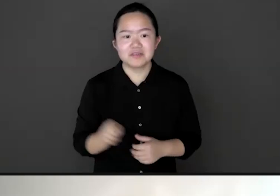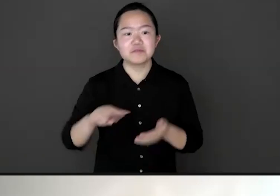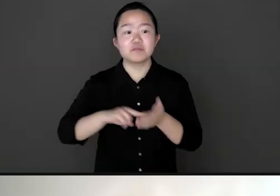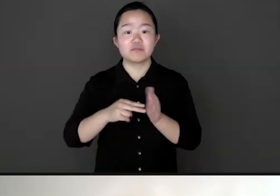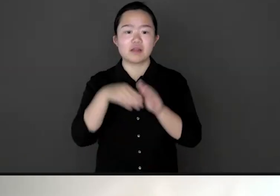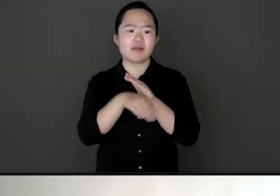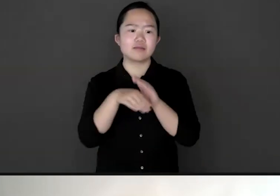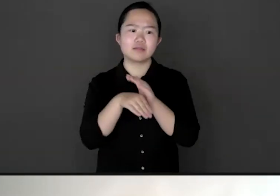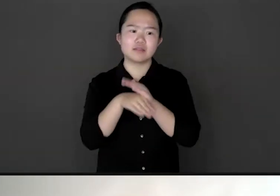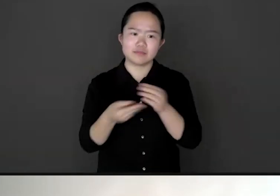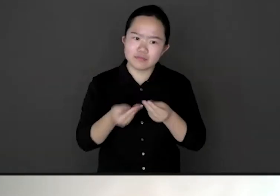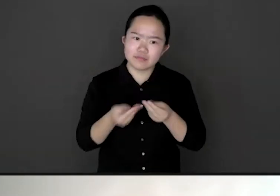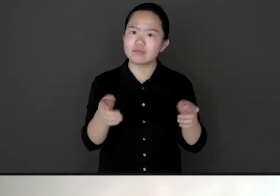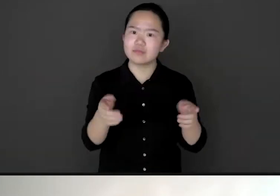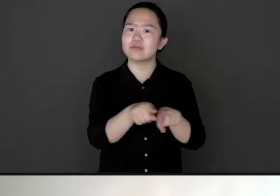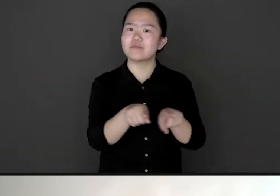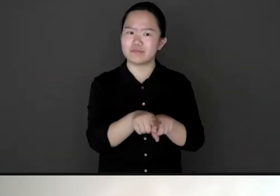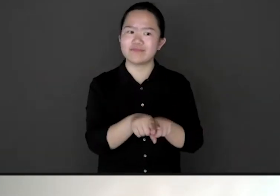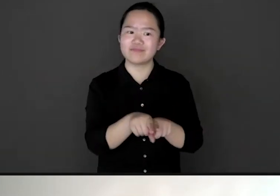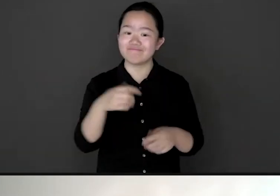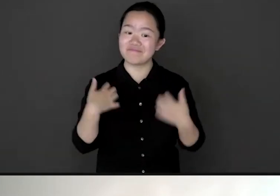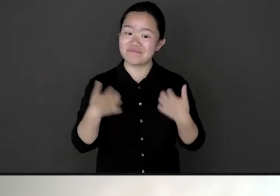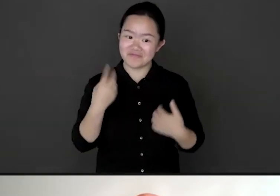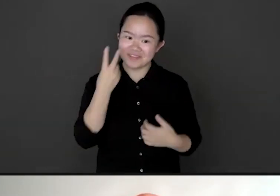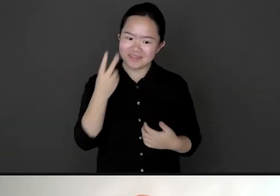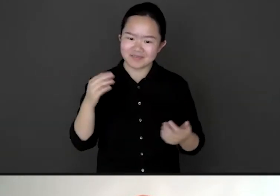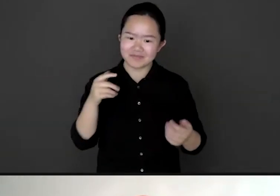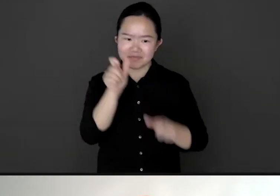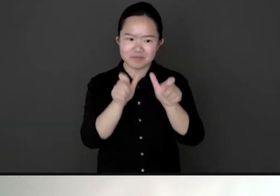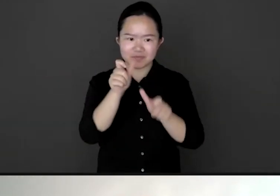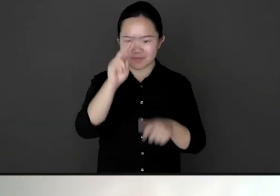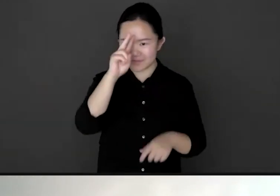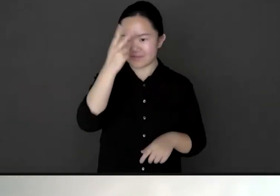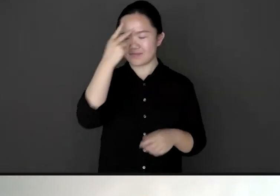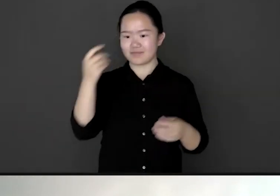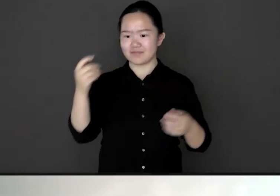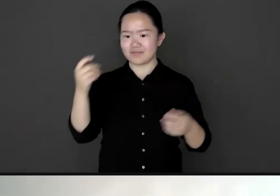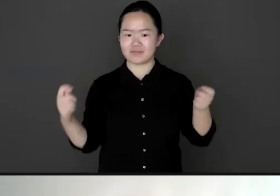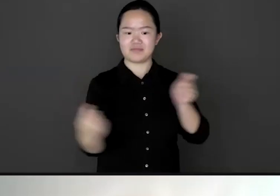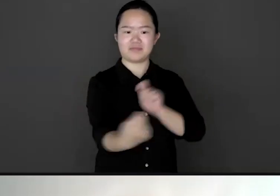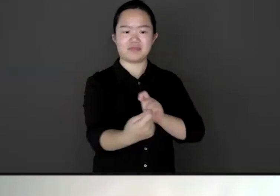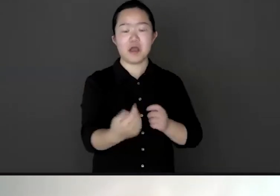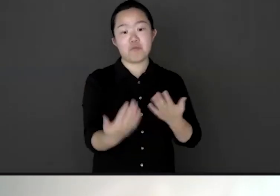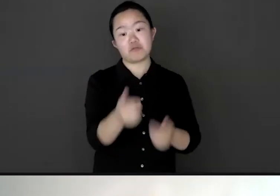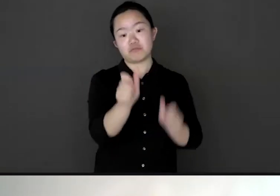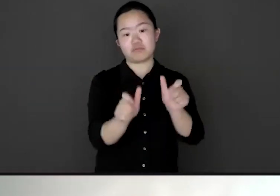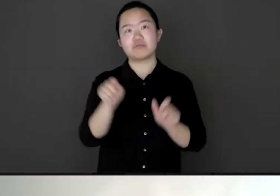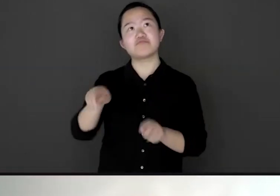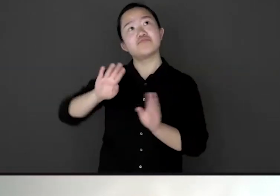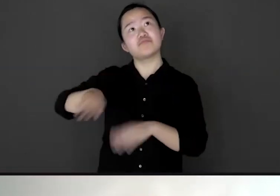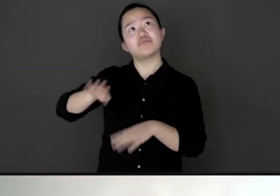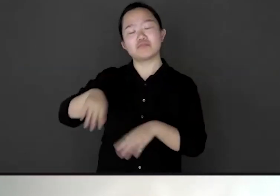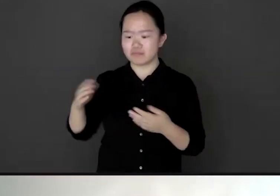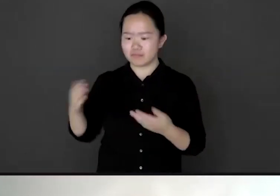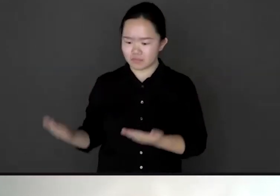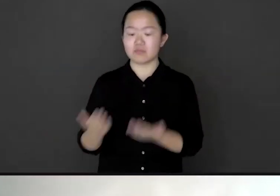was saying was interesting, is this, like, humans just don't care about this kind of stuff, is really what we're saying. The other role, I